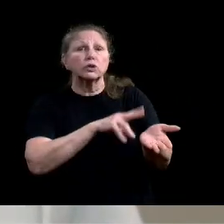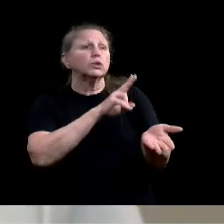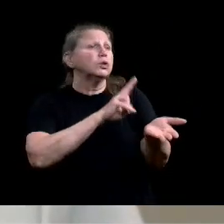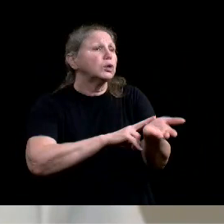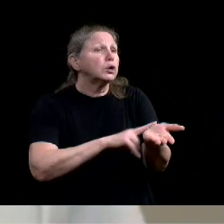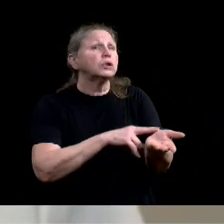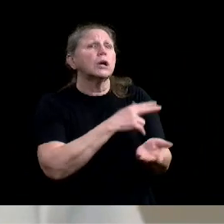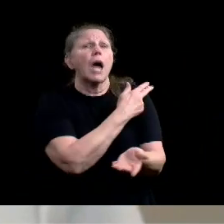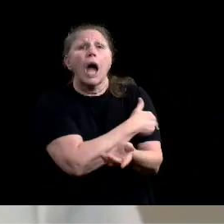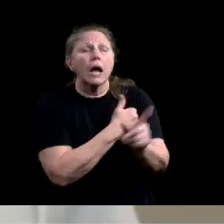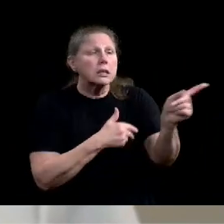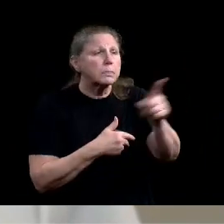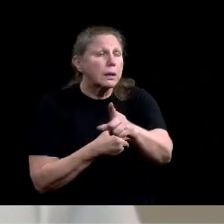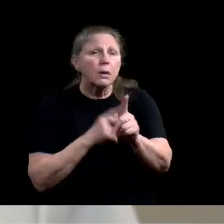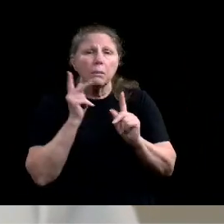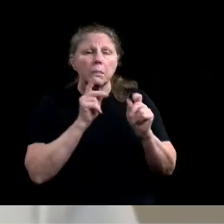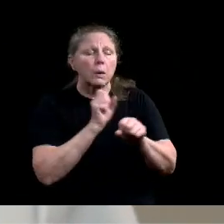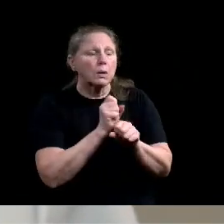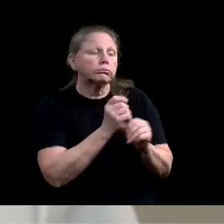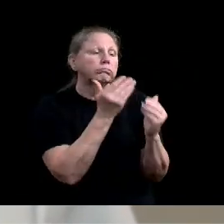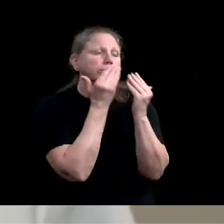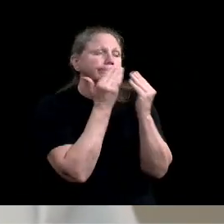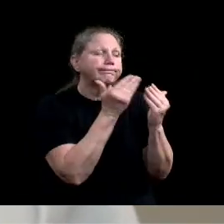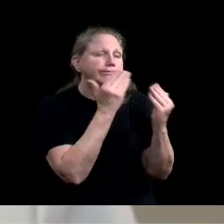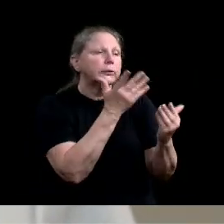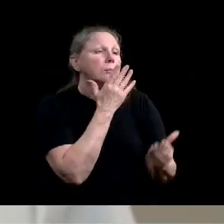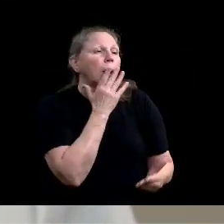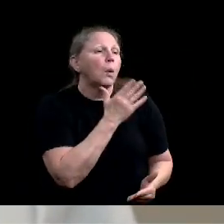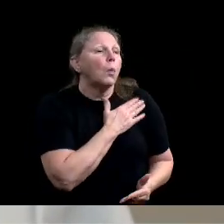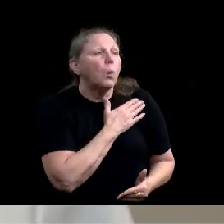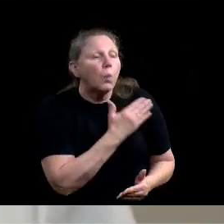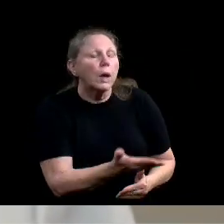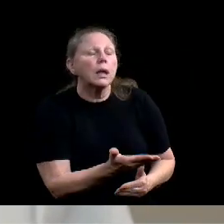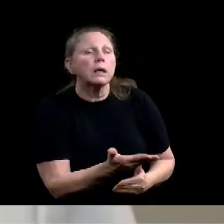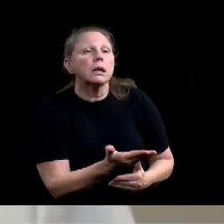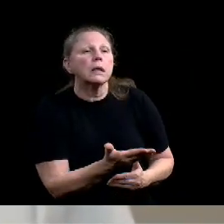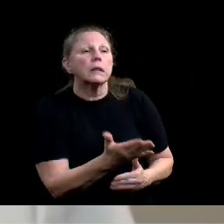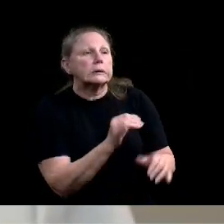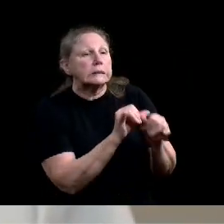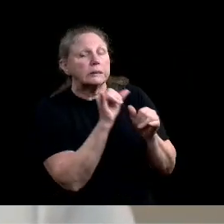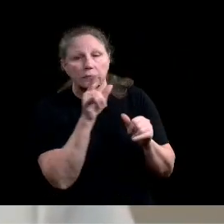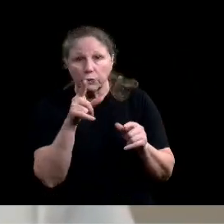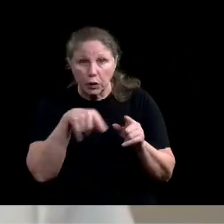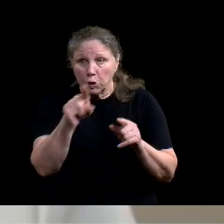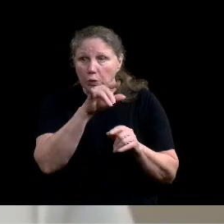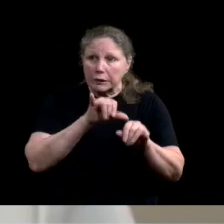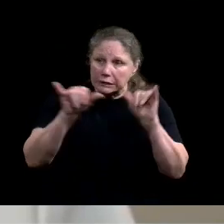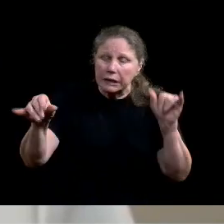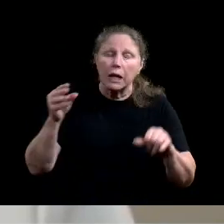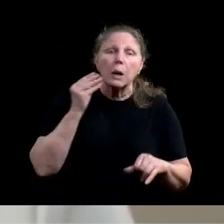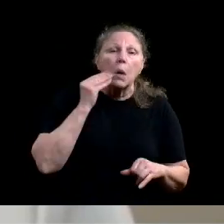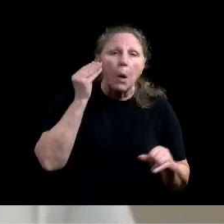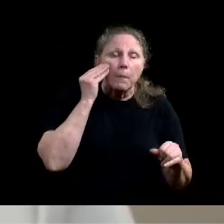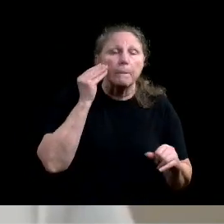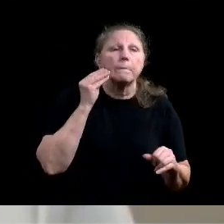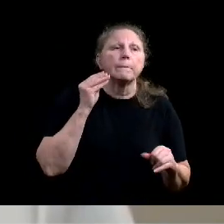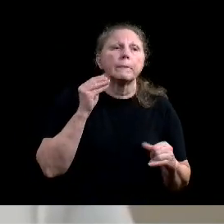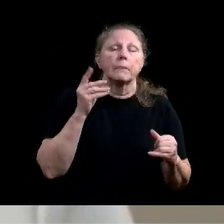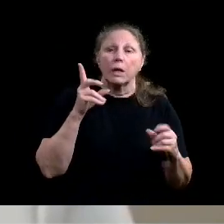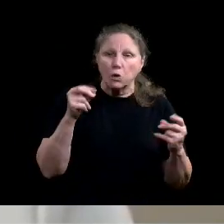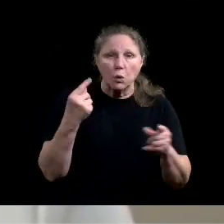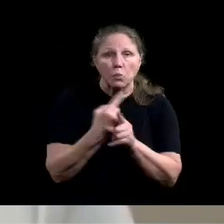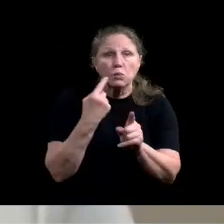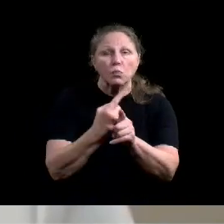to stay at home and to shelter in place. It makes a huge difference to all of us in healthcare. So thank